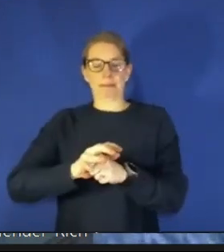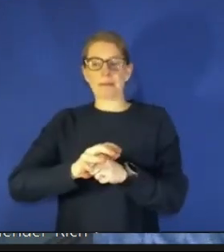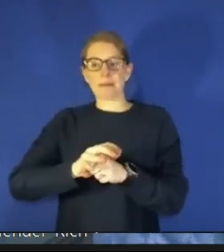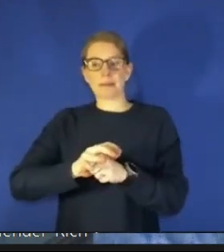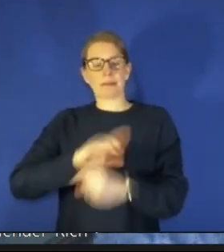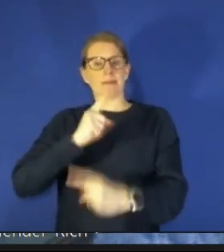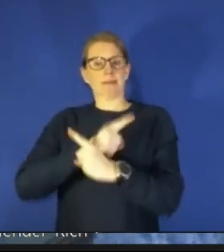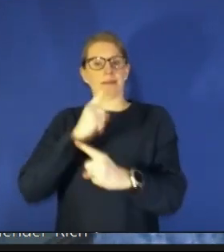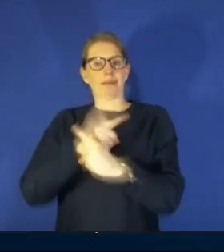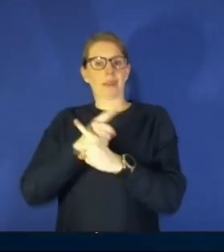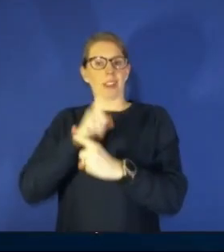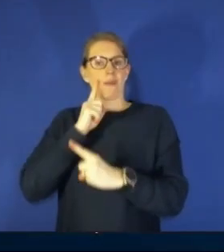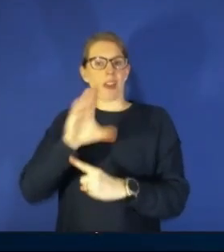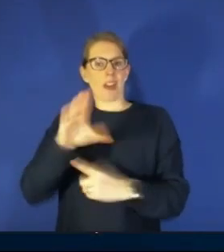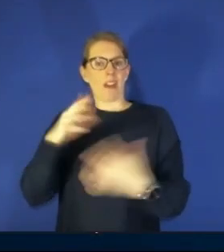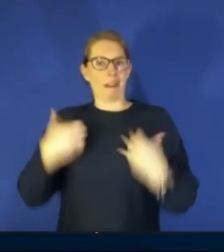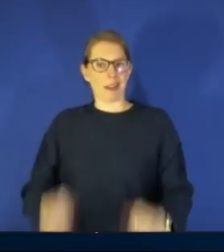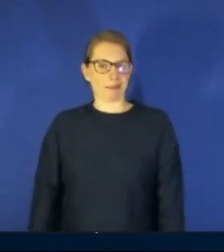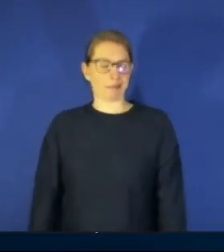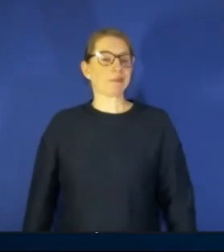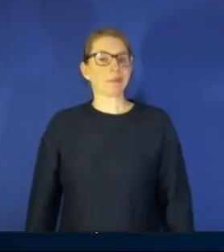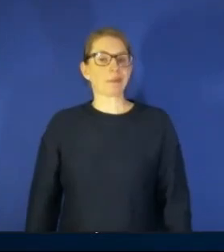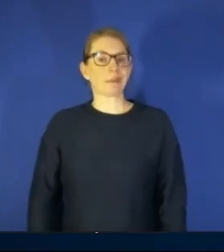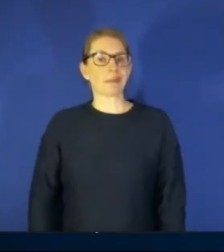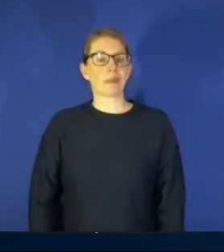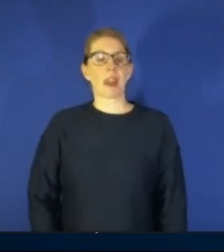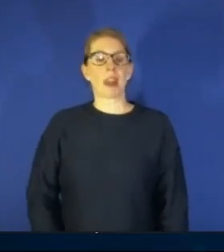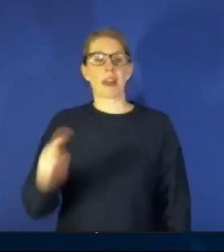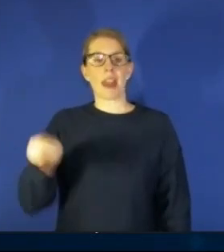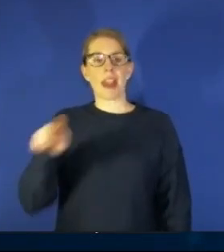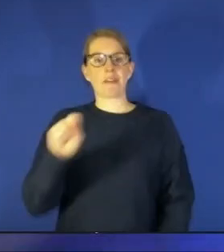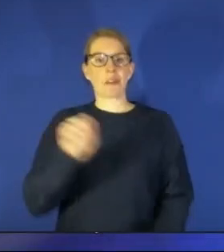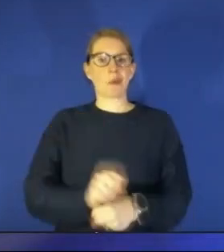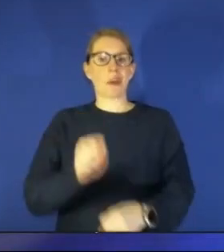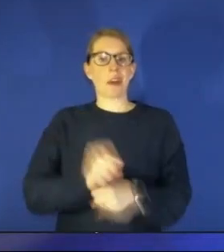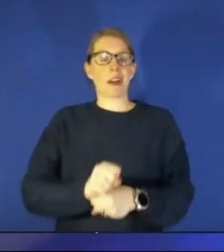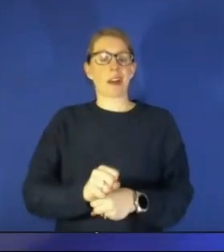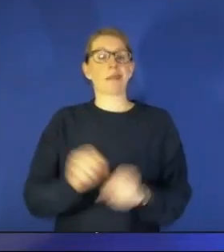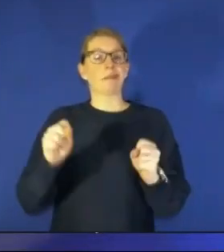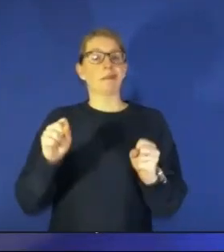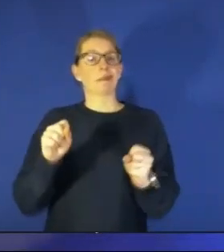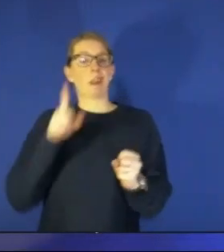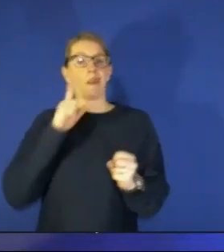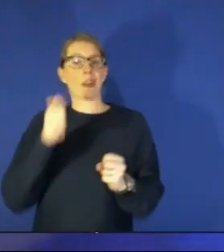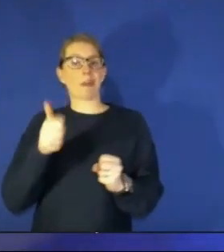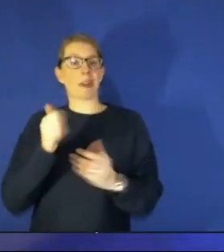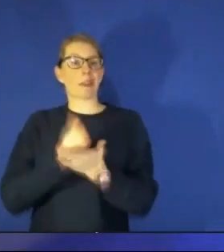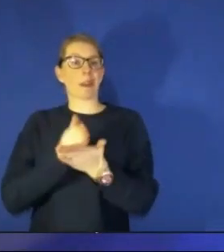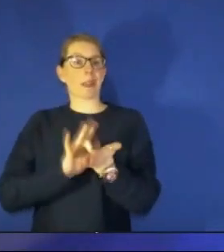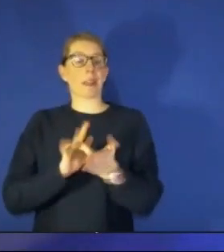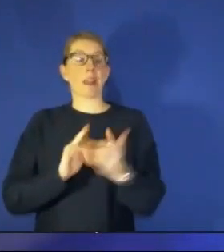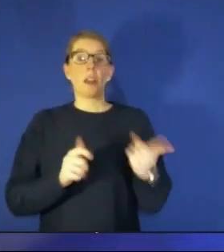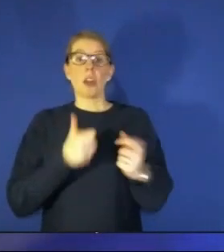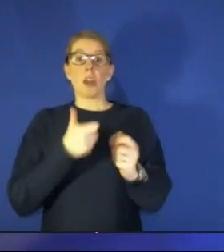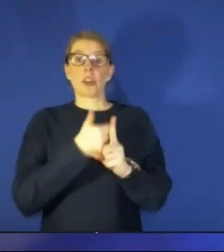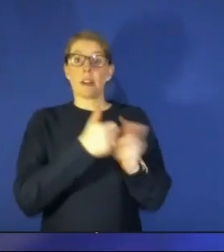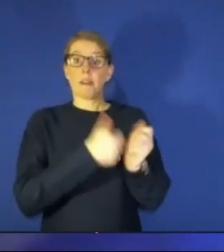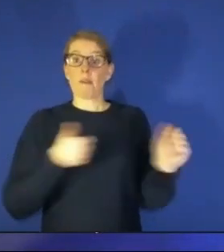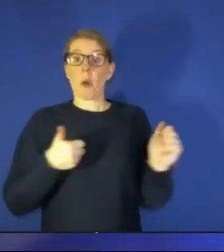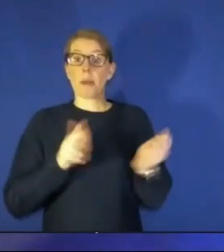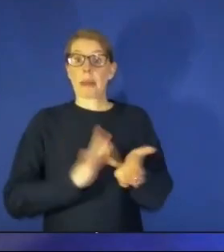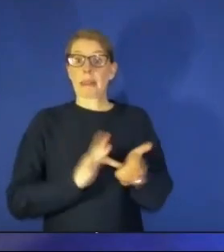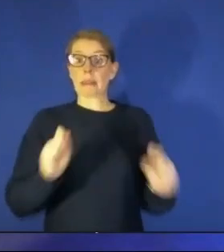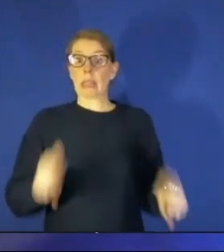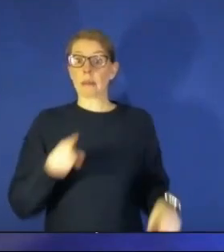health. Yeah, they have to do the work at home. Frank, have you been able to stay away from medications or get off of some? I'm